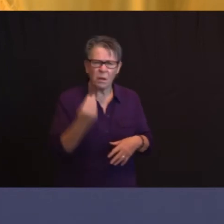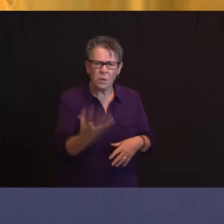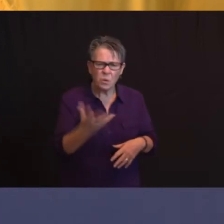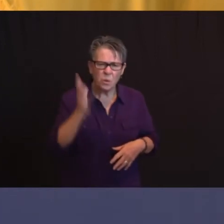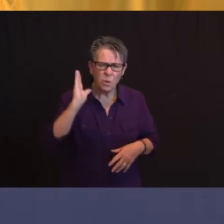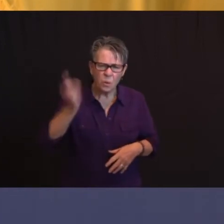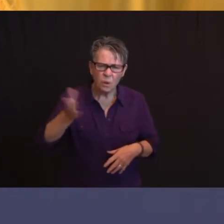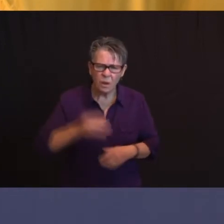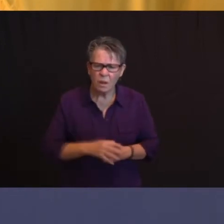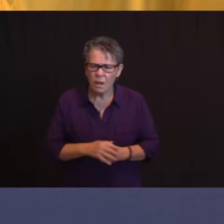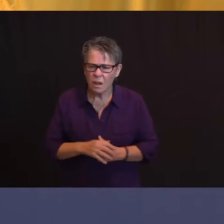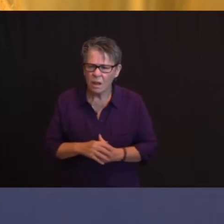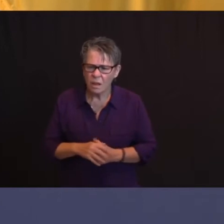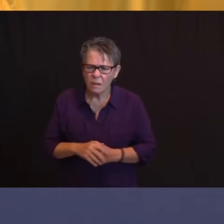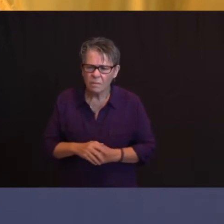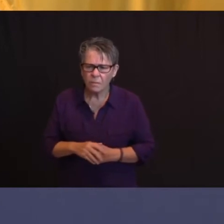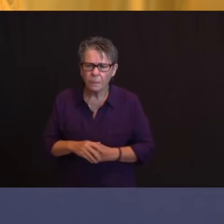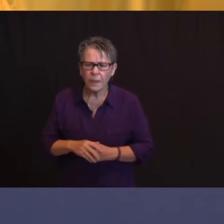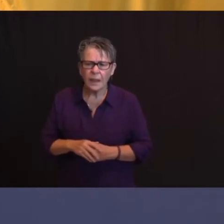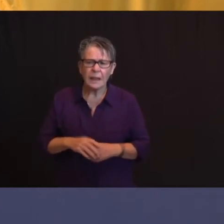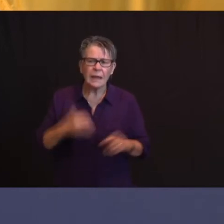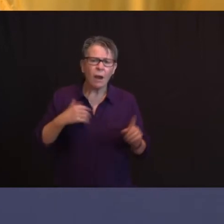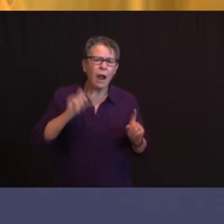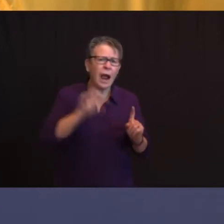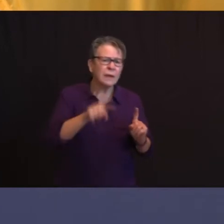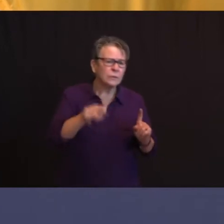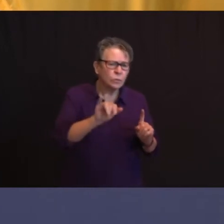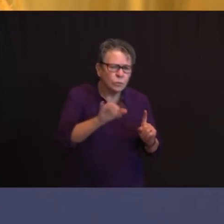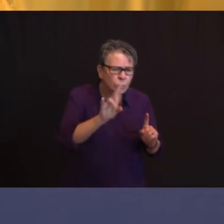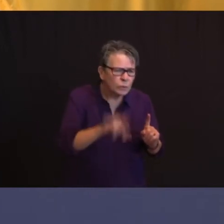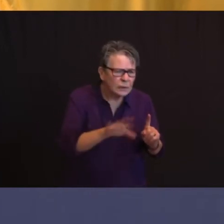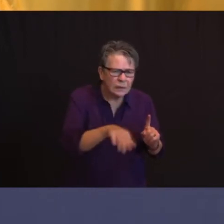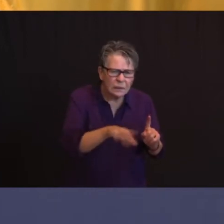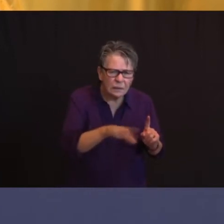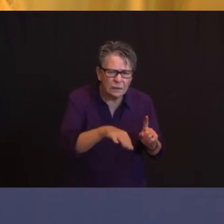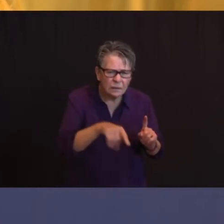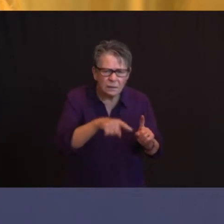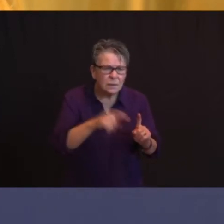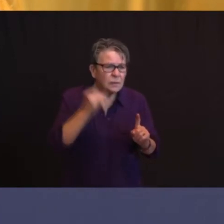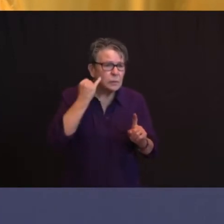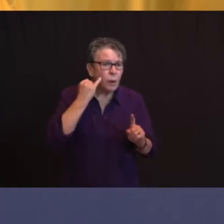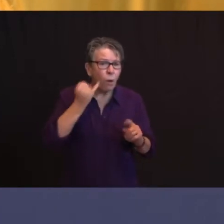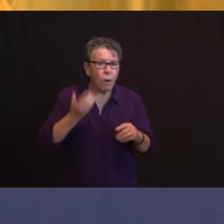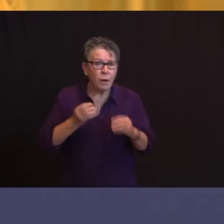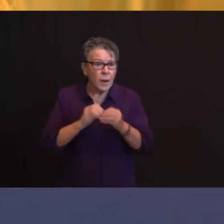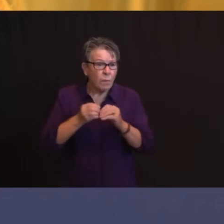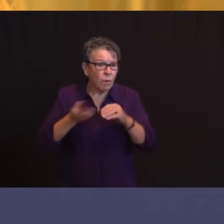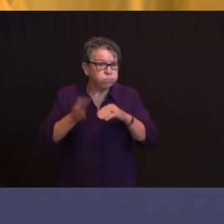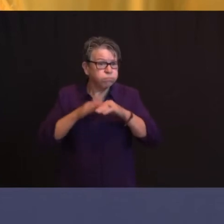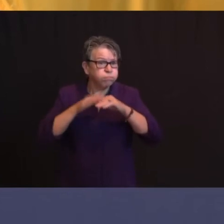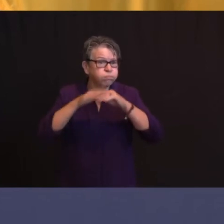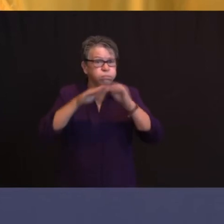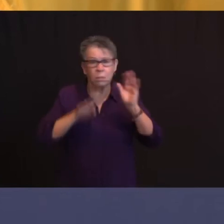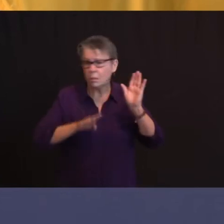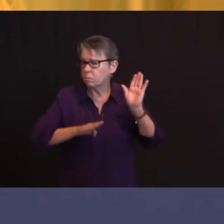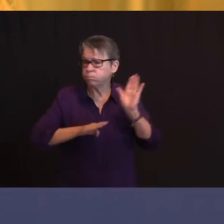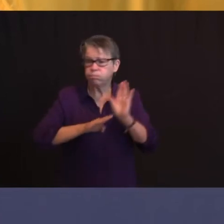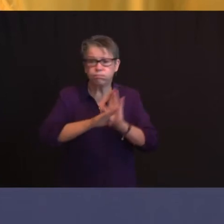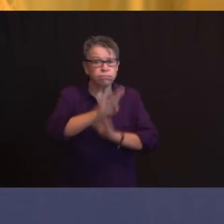we go here? With assuming we don't bend the curve. I'm looking at models that say we could have 8,000 to 10,000 cases a